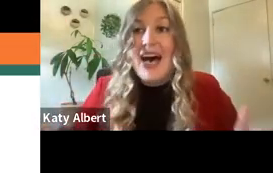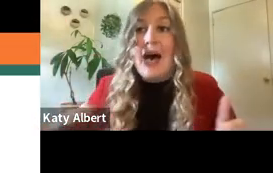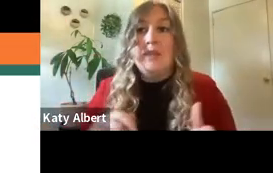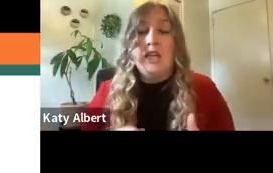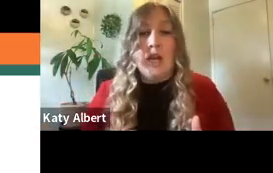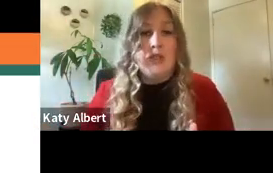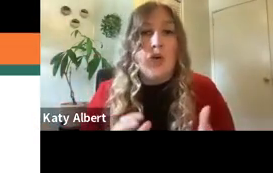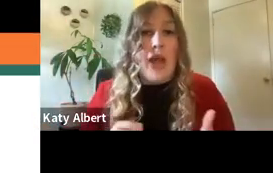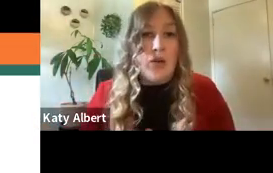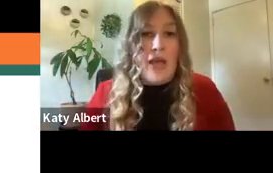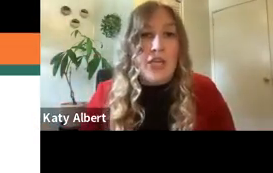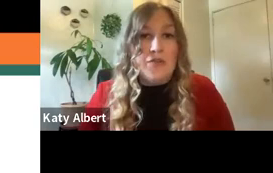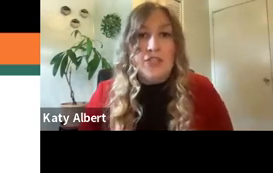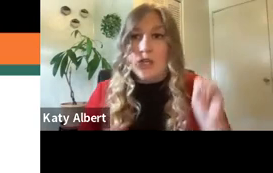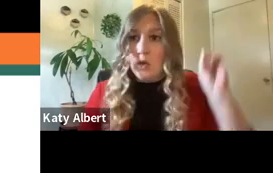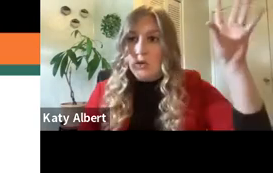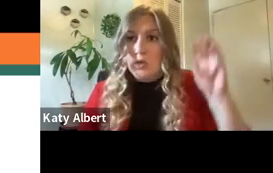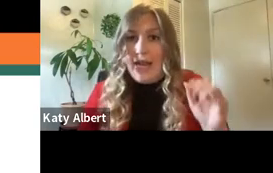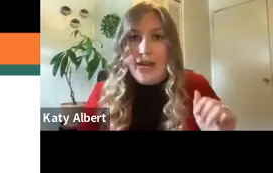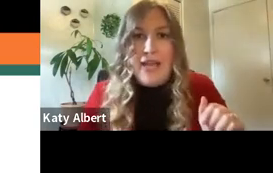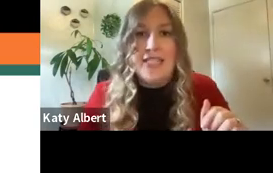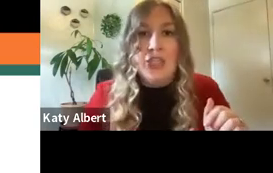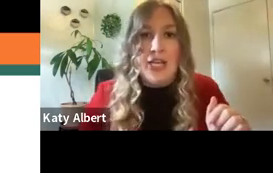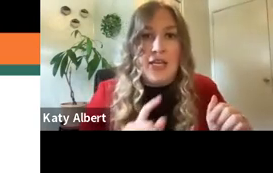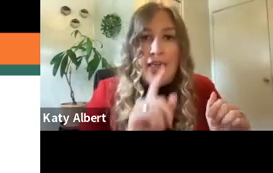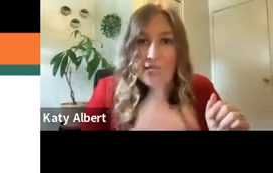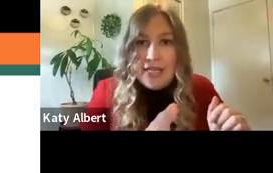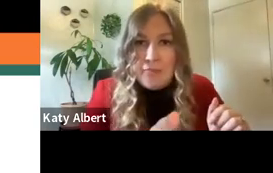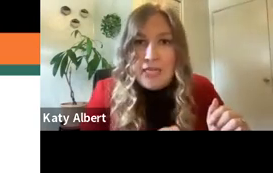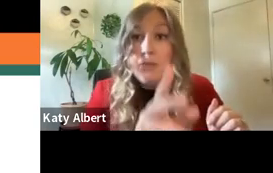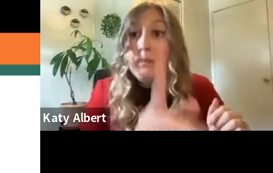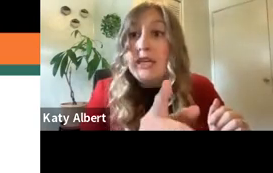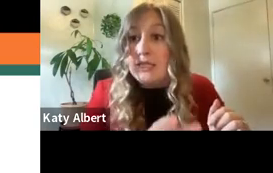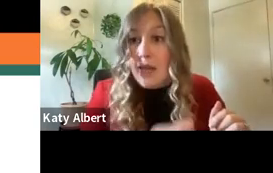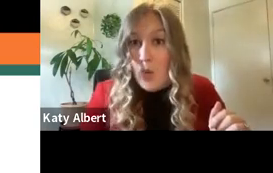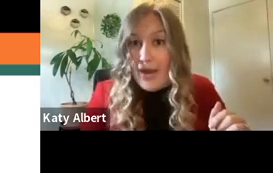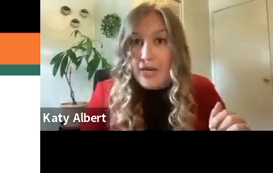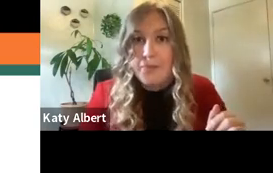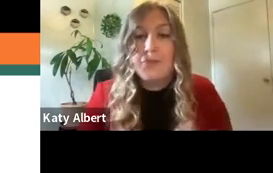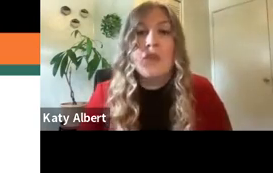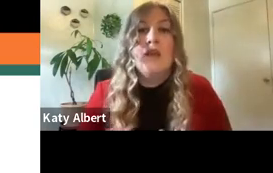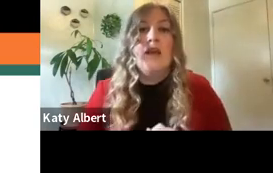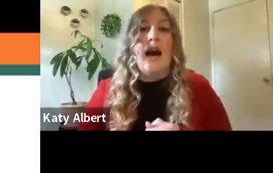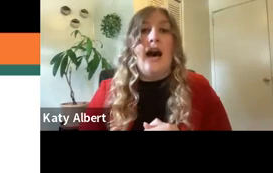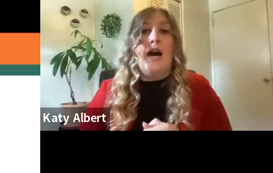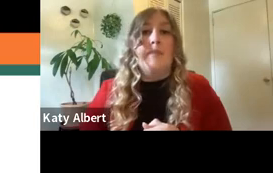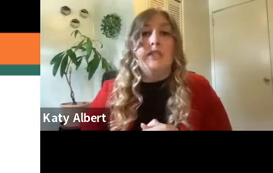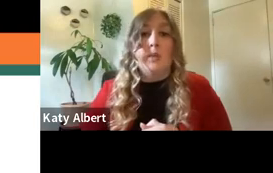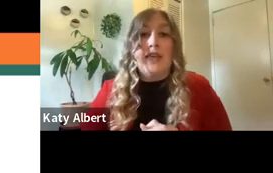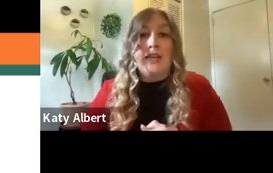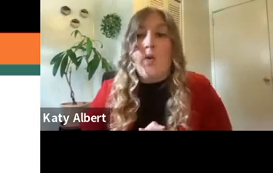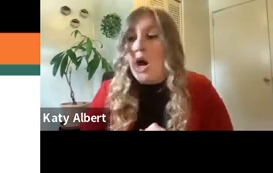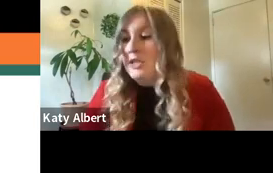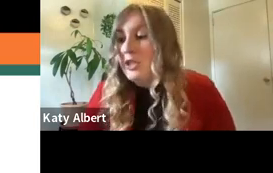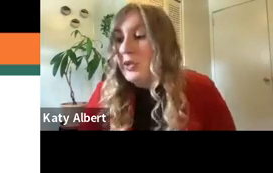us. So right away you've seen, oh, I got to pay attention. They need me to be somewhere. So